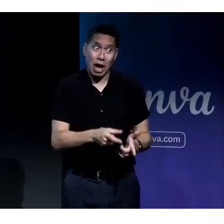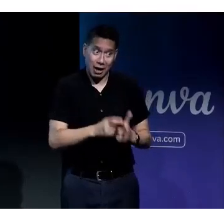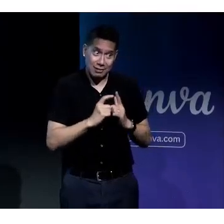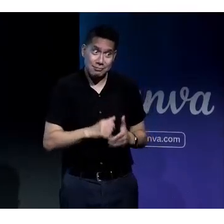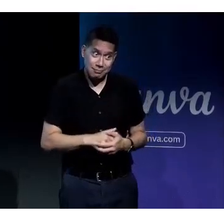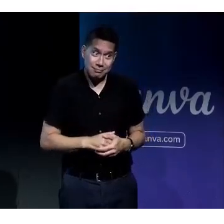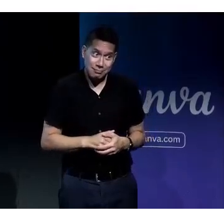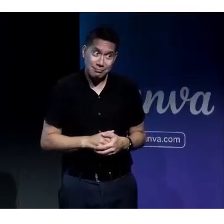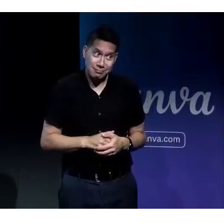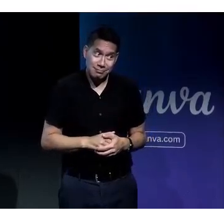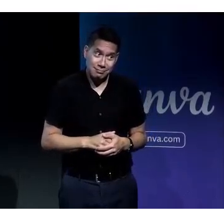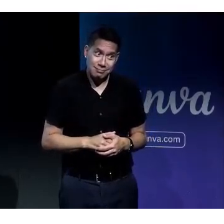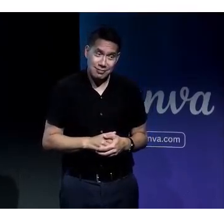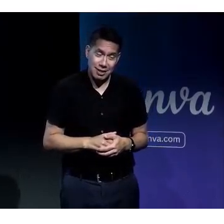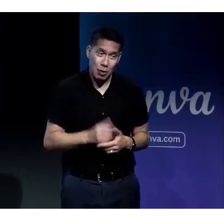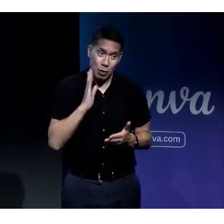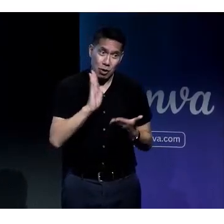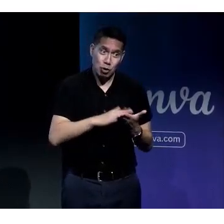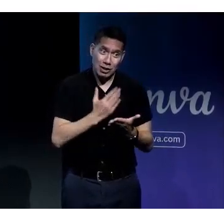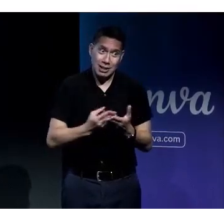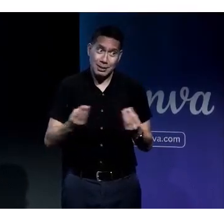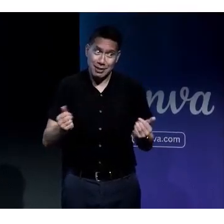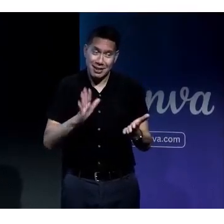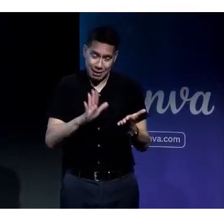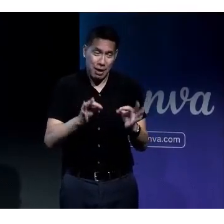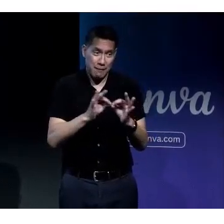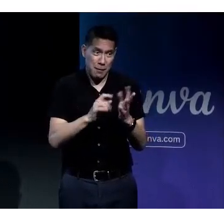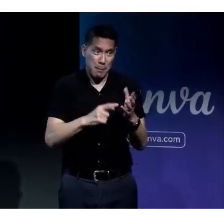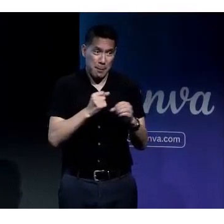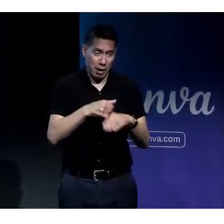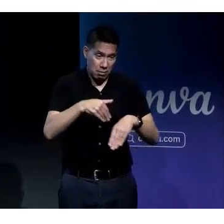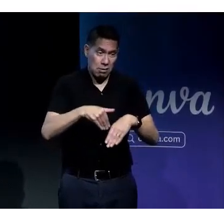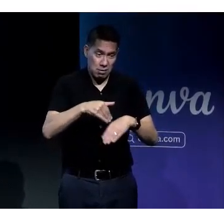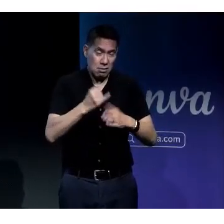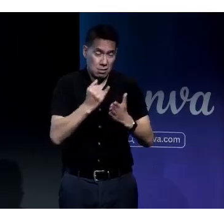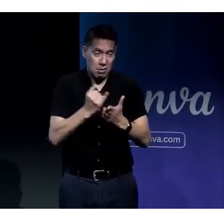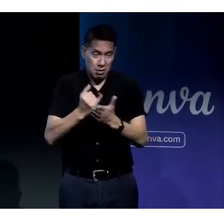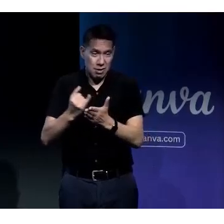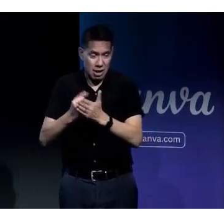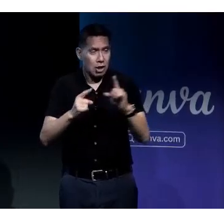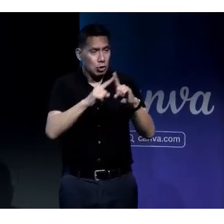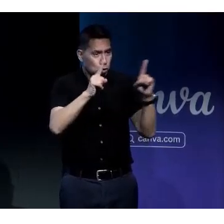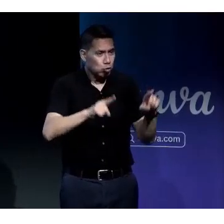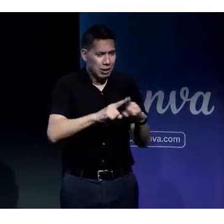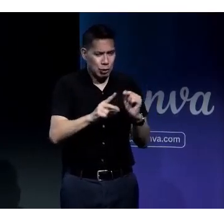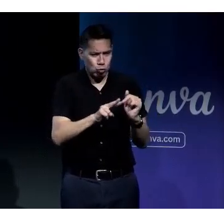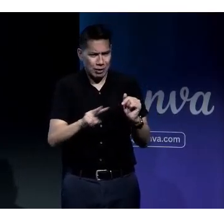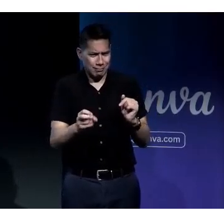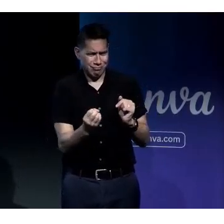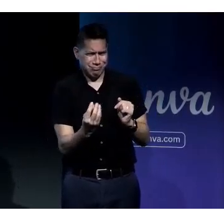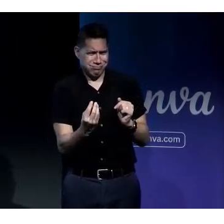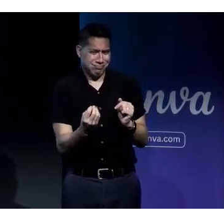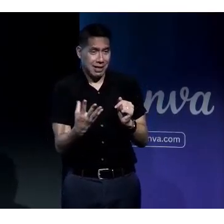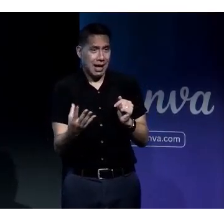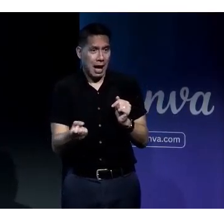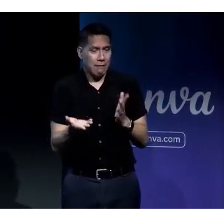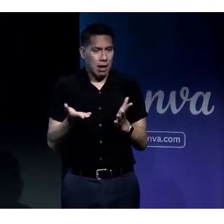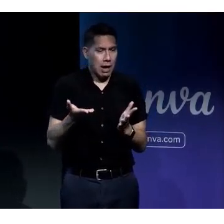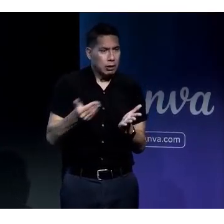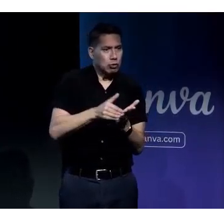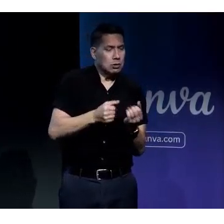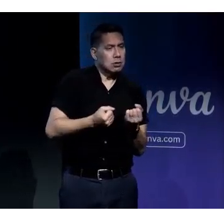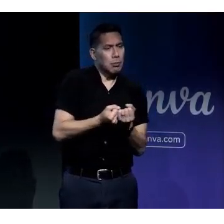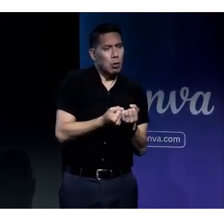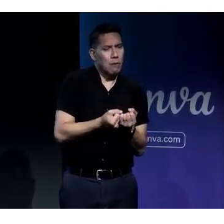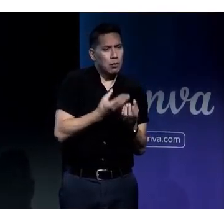something. In addition to those bugs, often browsers or screen readers haven't implemented support for some of the spec,